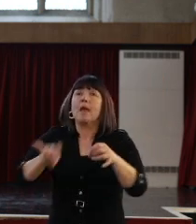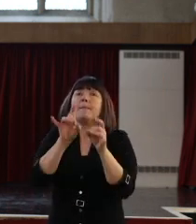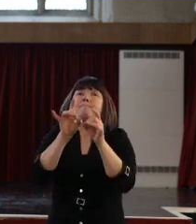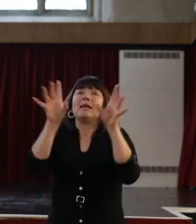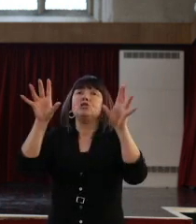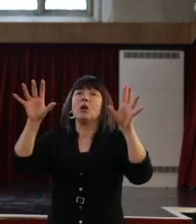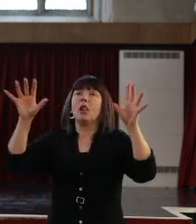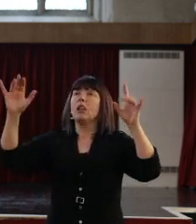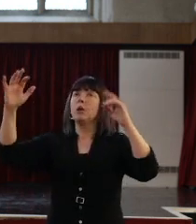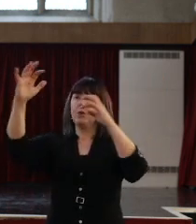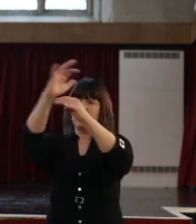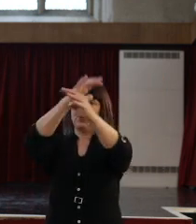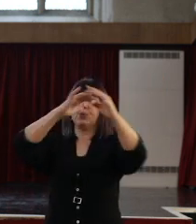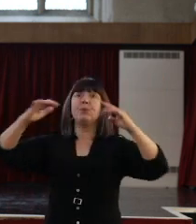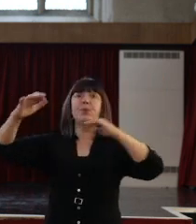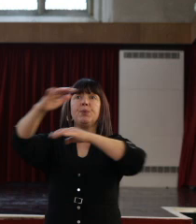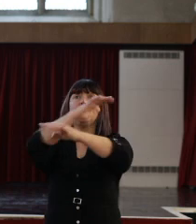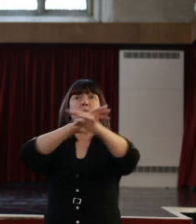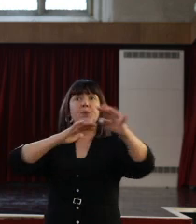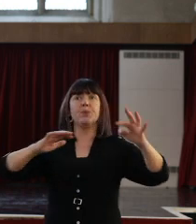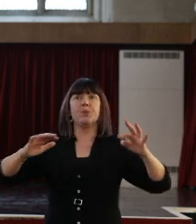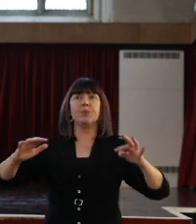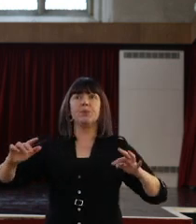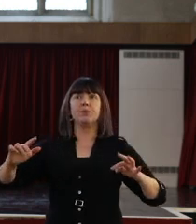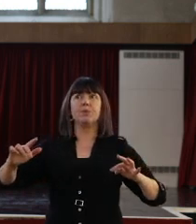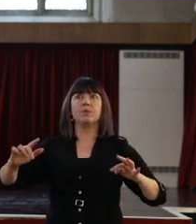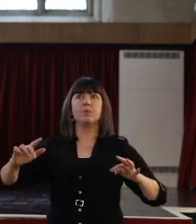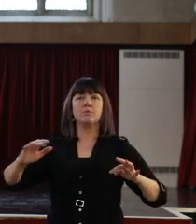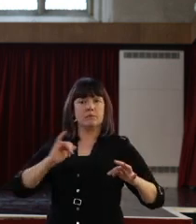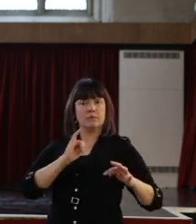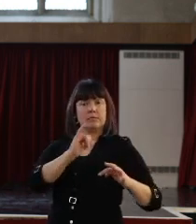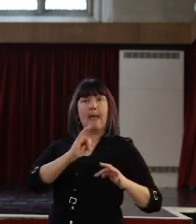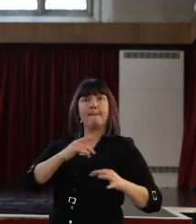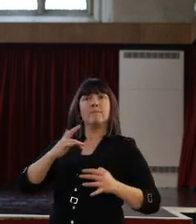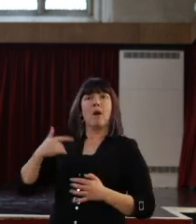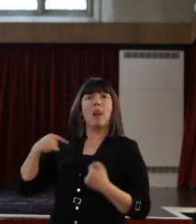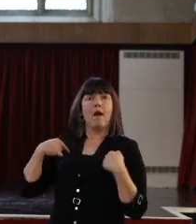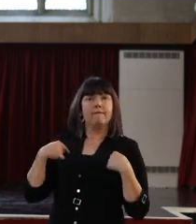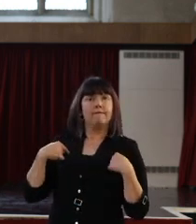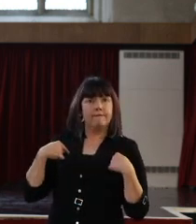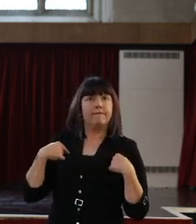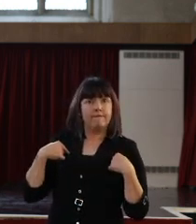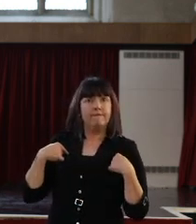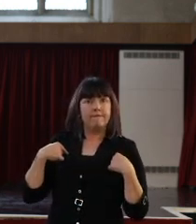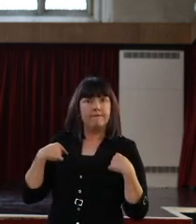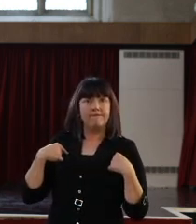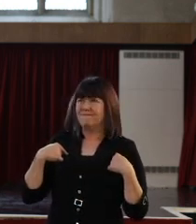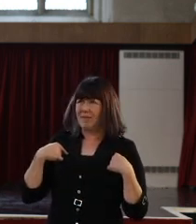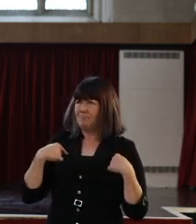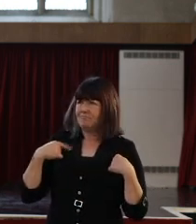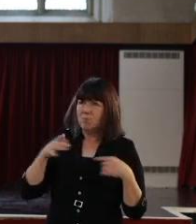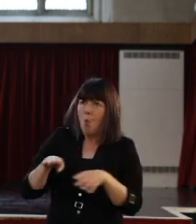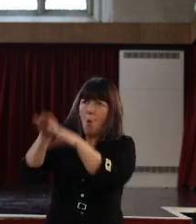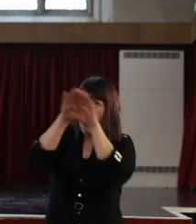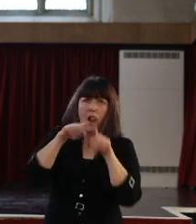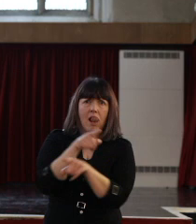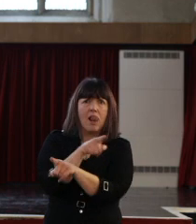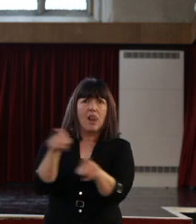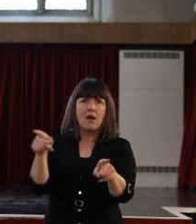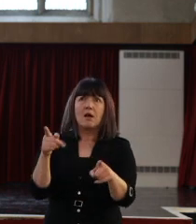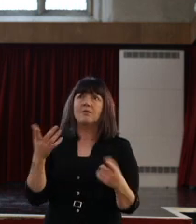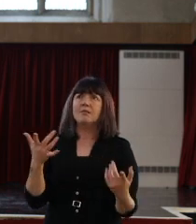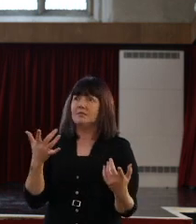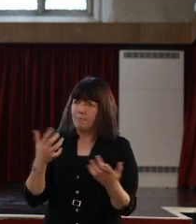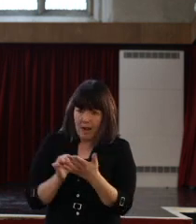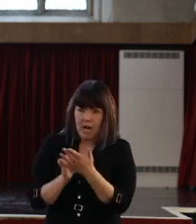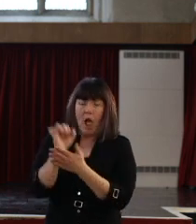And that, ladies and gentlemen, is what culture did to me. And that's what culture does to all of us. It makes life beautiful. It makes